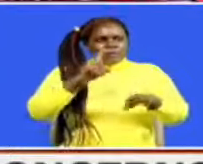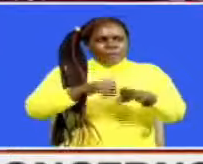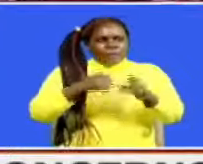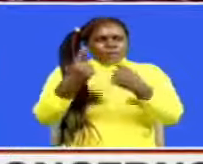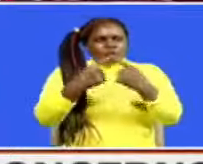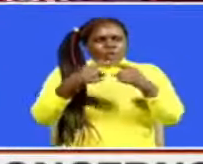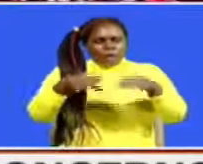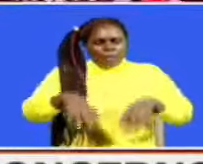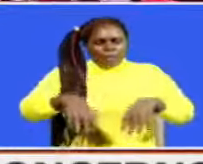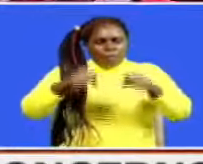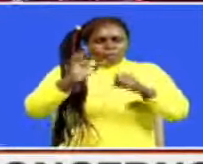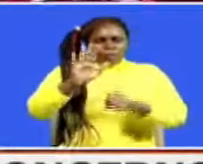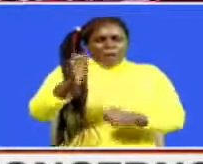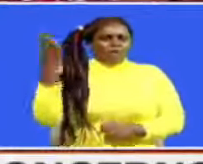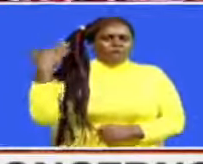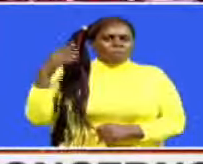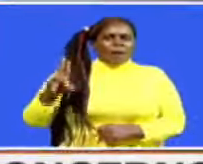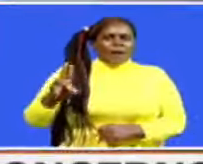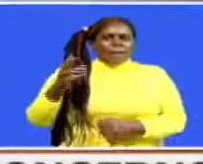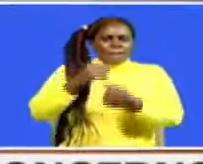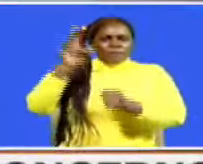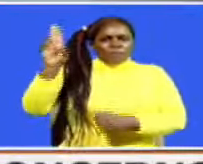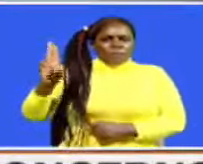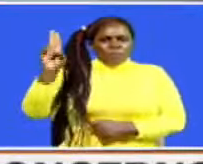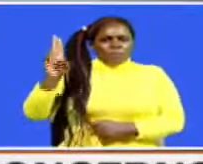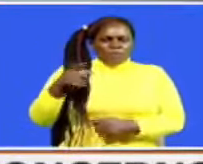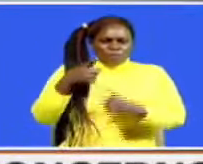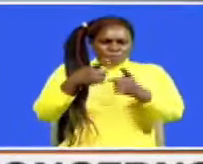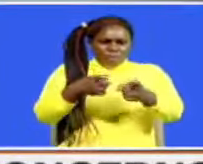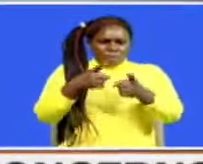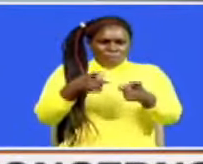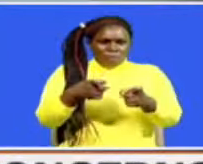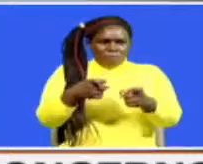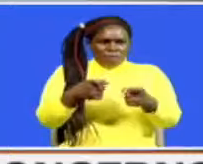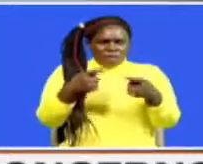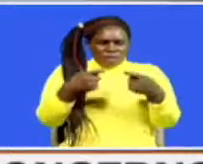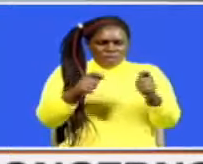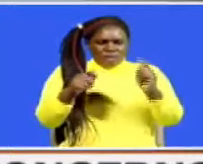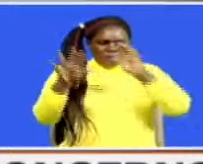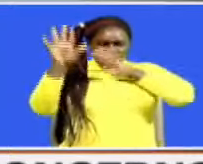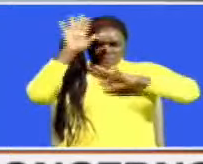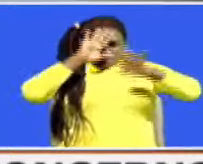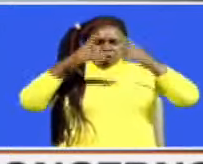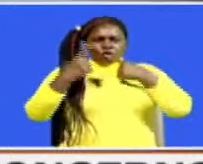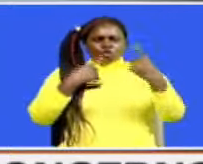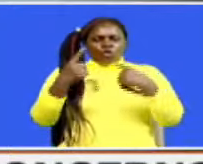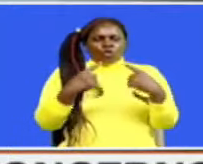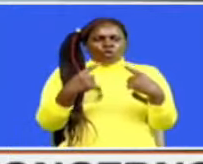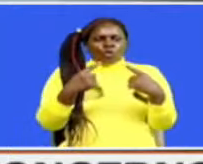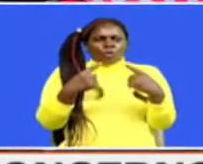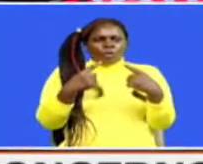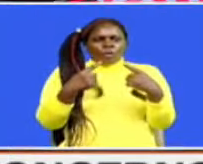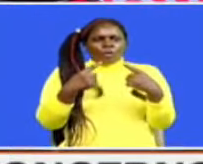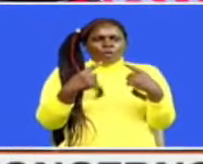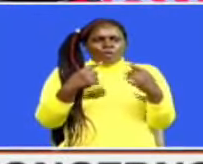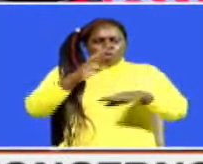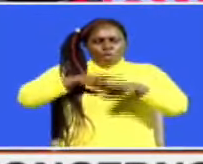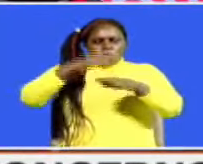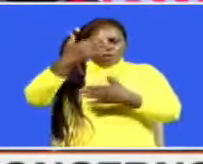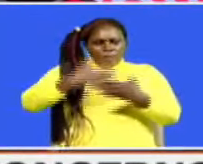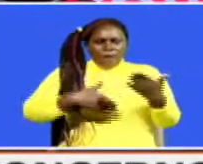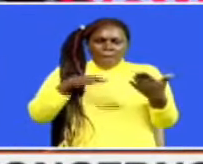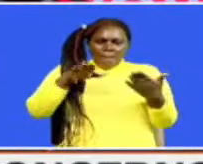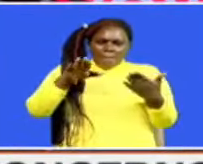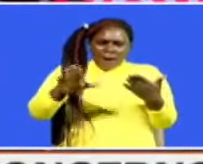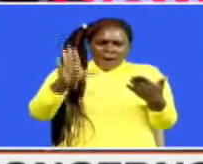his boss, former President Uhuru Kenyatta, has been accused of attempting to frustrate talks that bore the report. The thought that